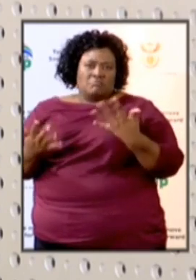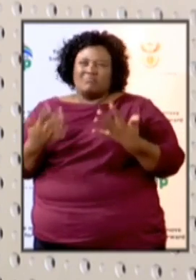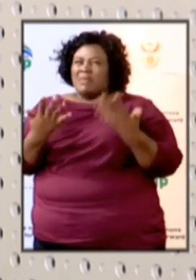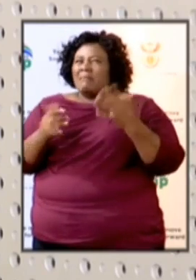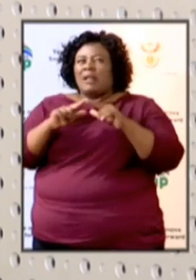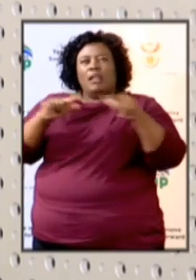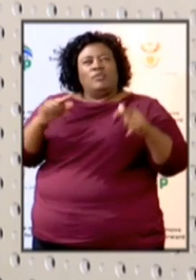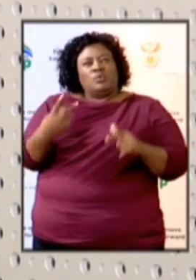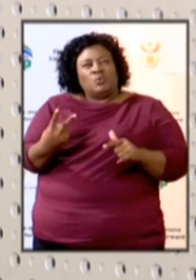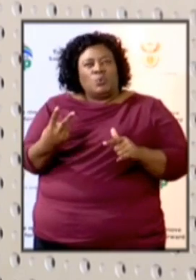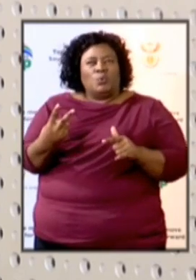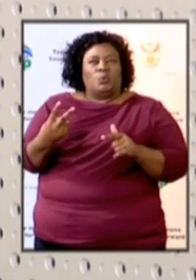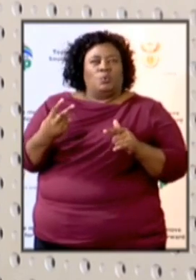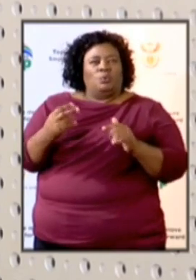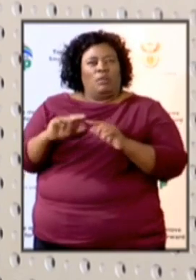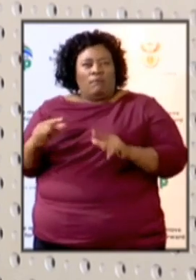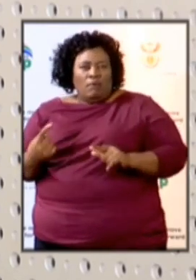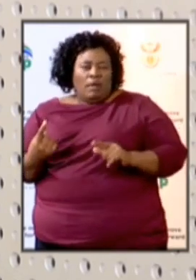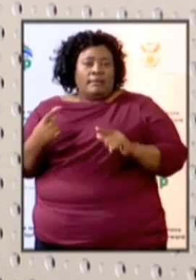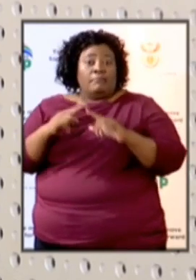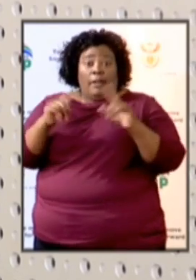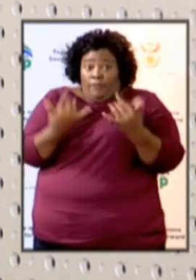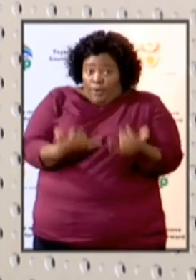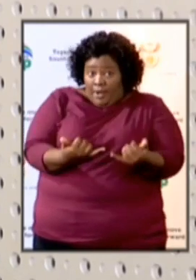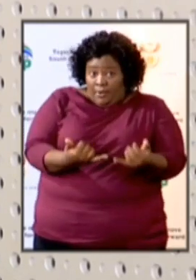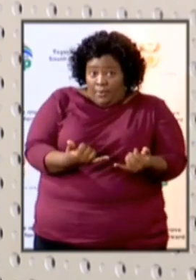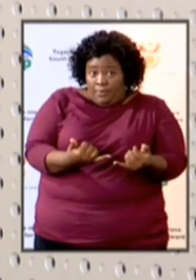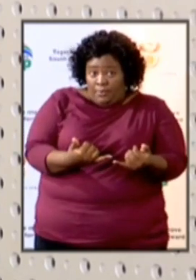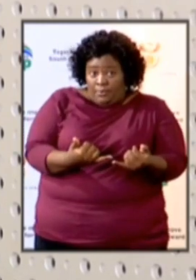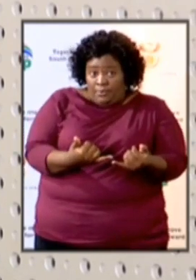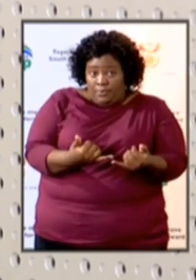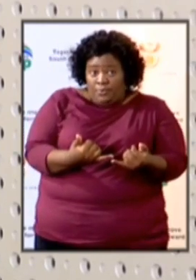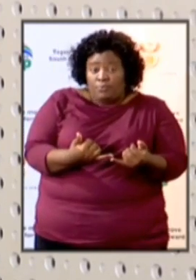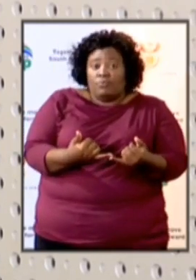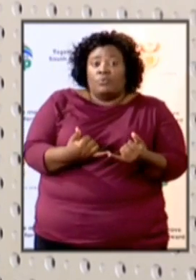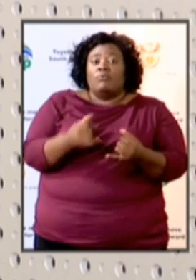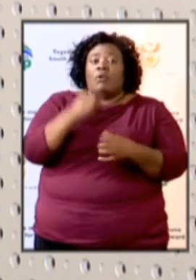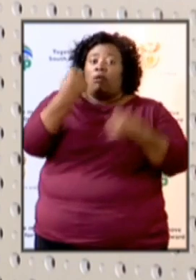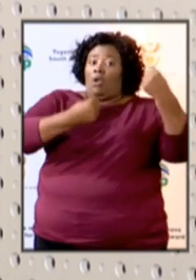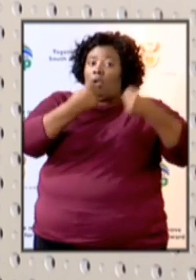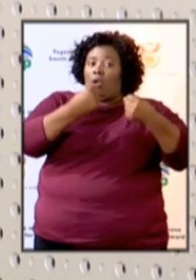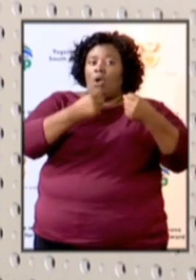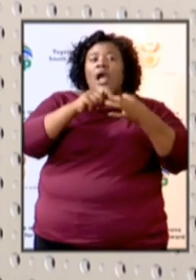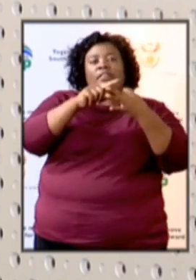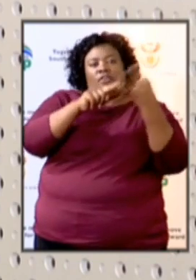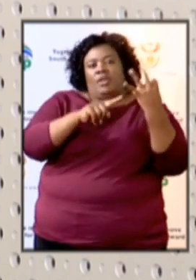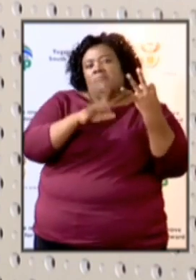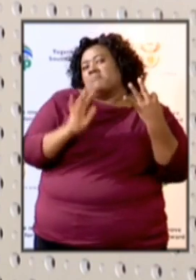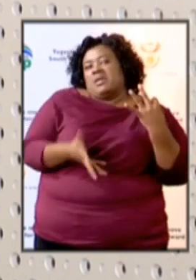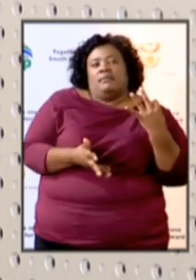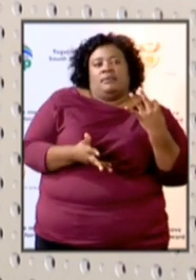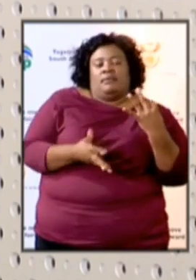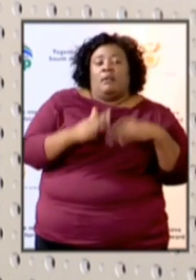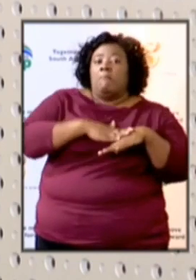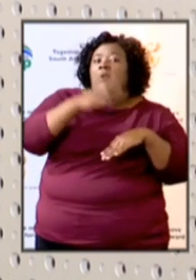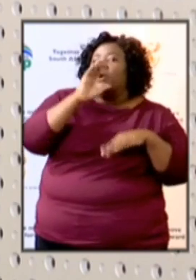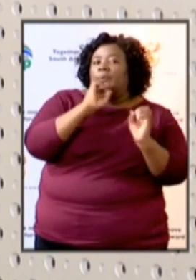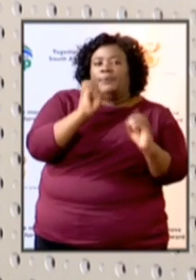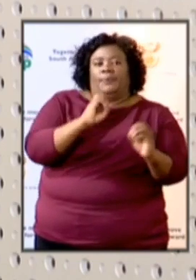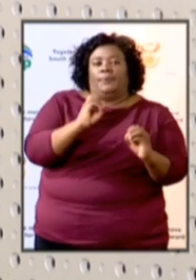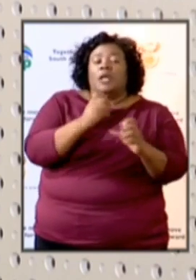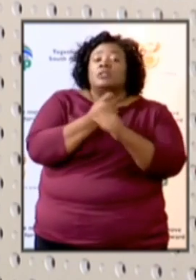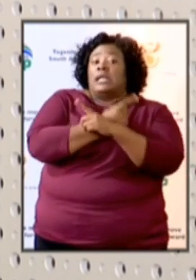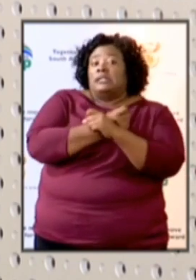level. So for now, those 3 in a car, not more, and 70% in